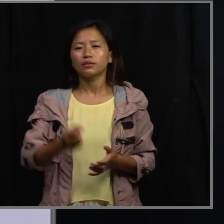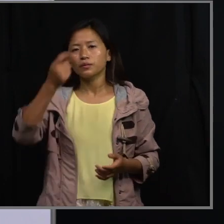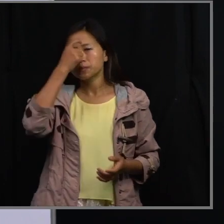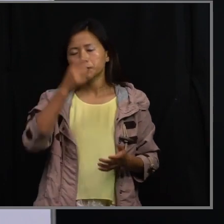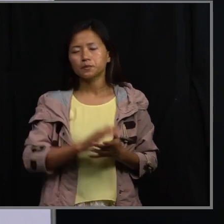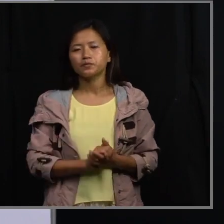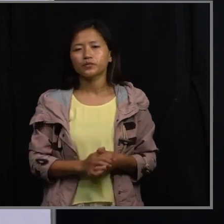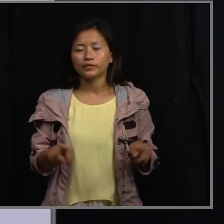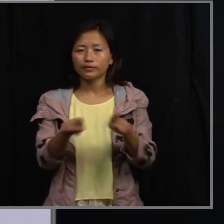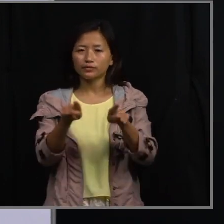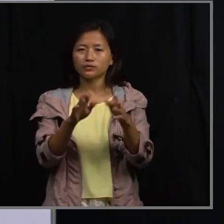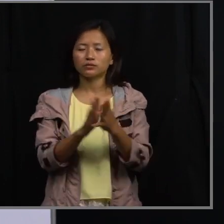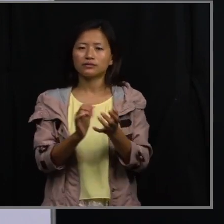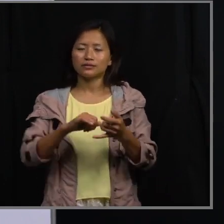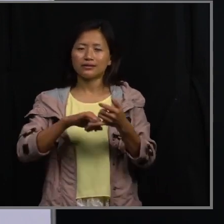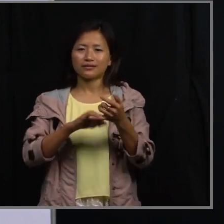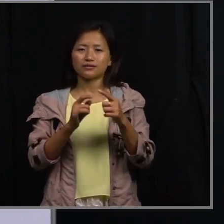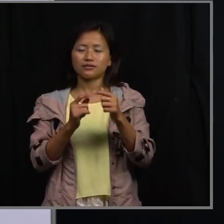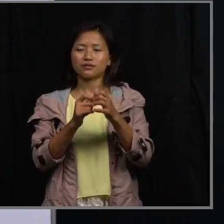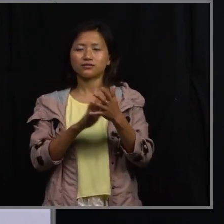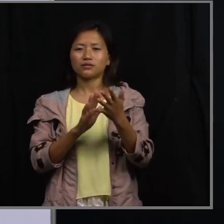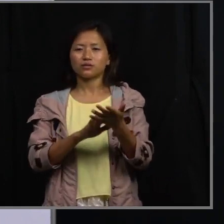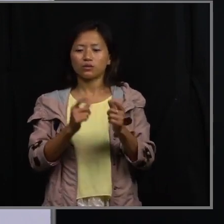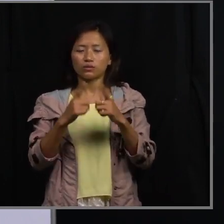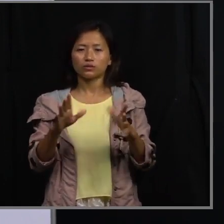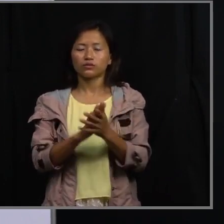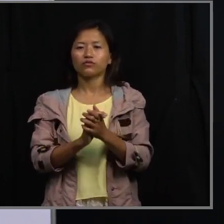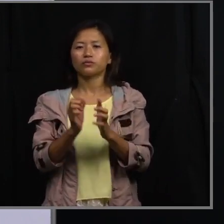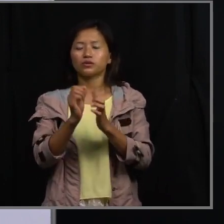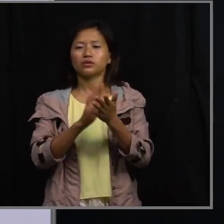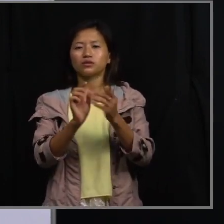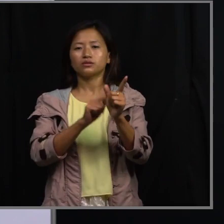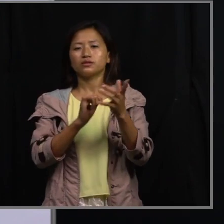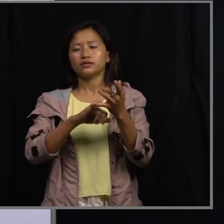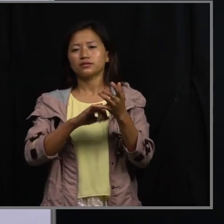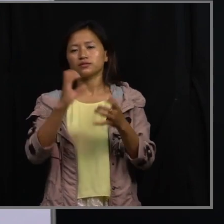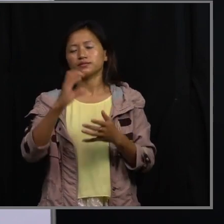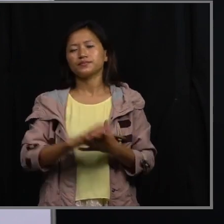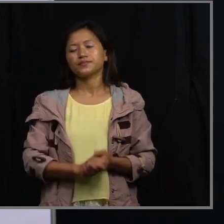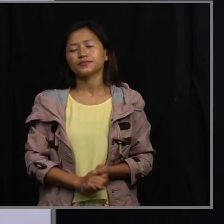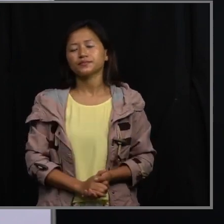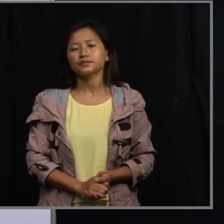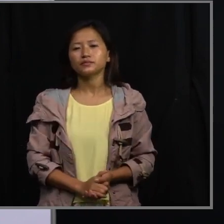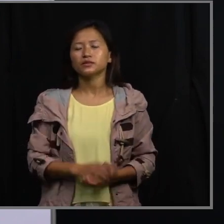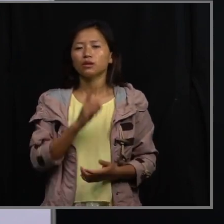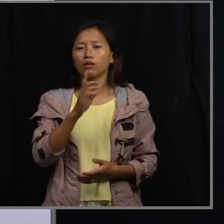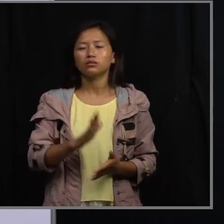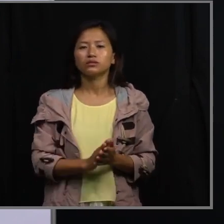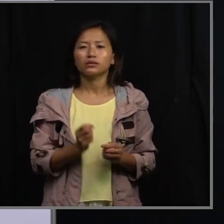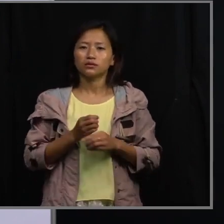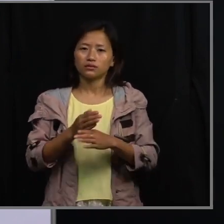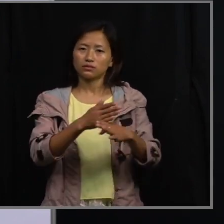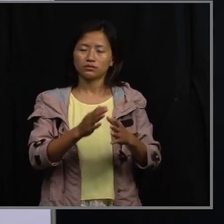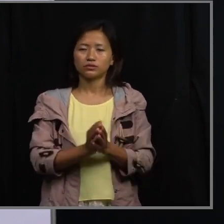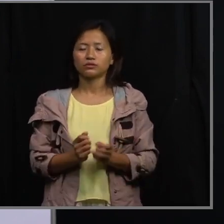problems related to our statement or the laws of physics. And physics has so many contributions. As I already told you, physics has a contribution in